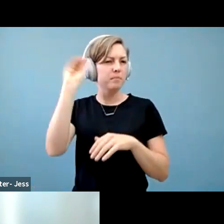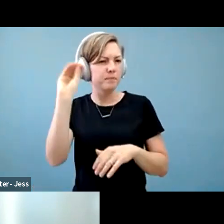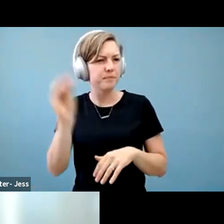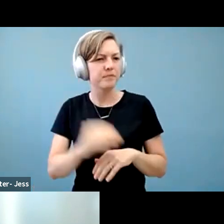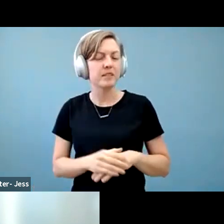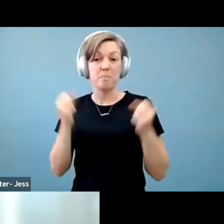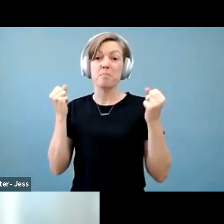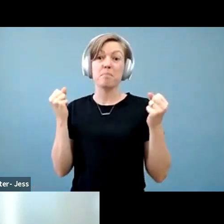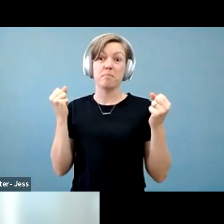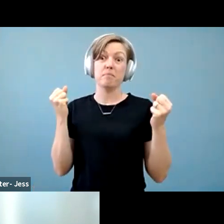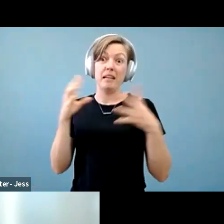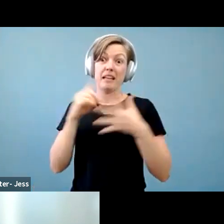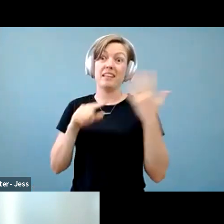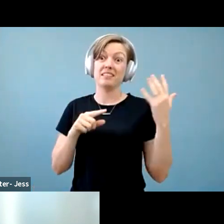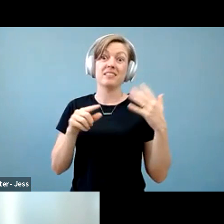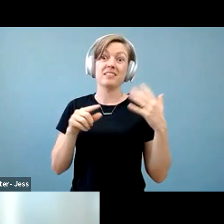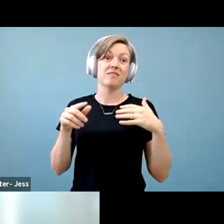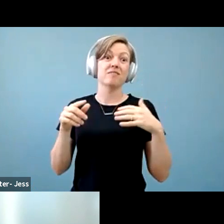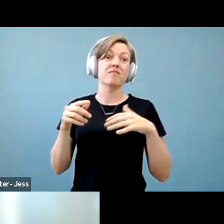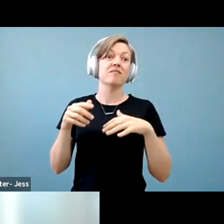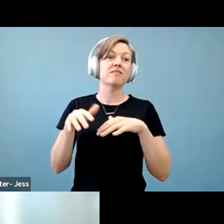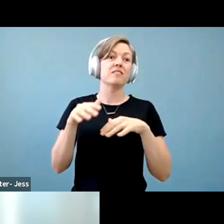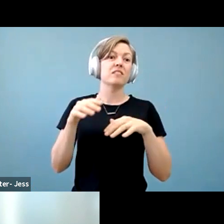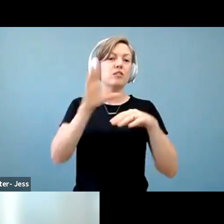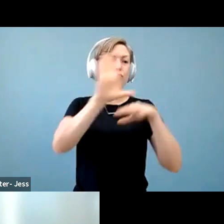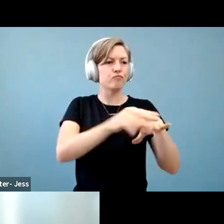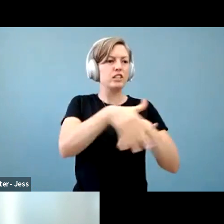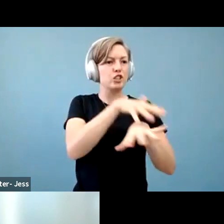many, many things that Indigenous people have done. But thanks again for having me.